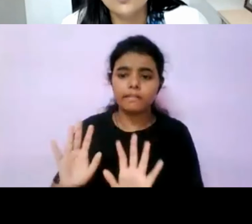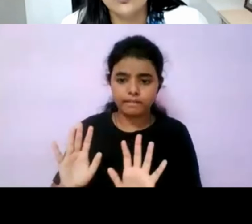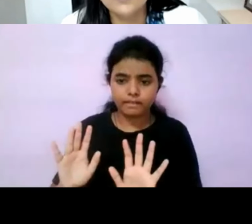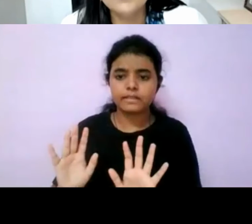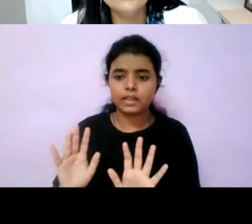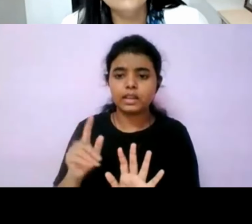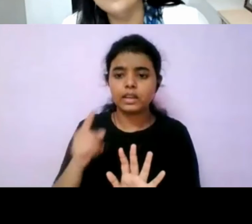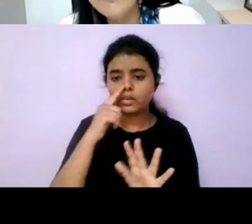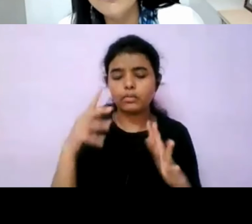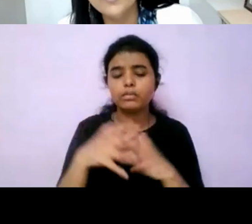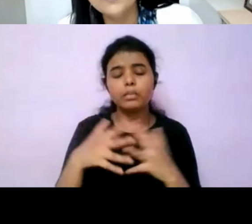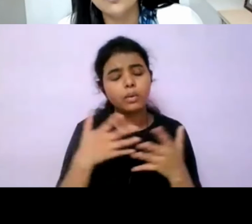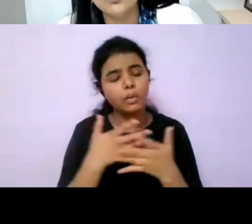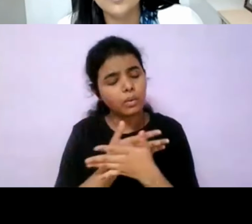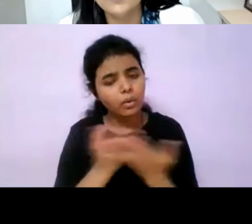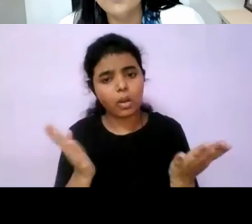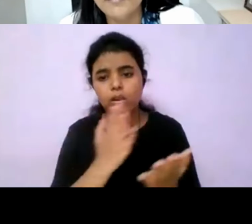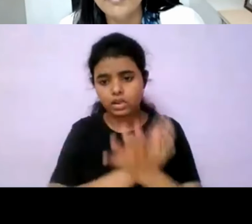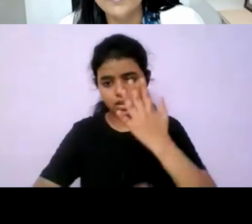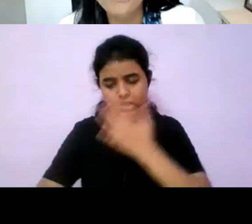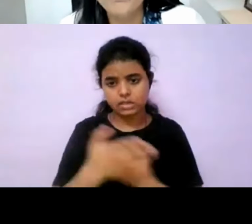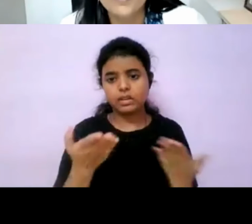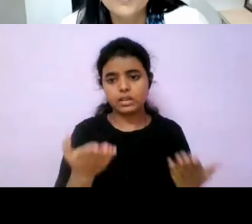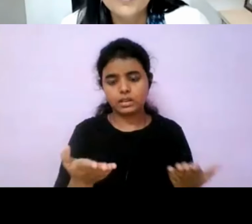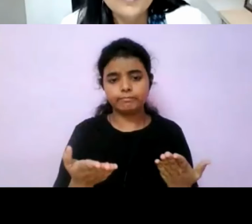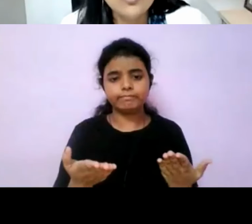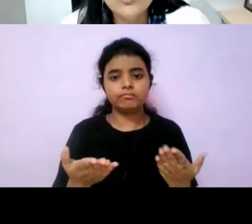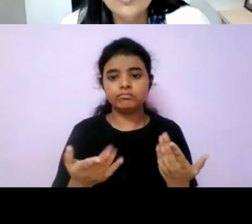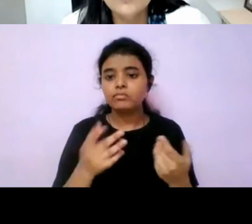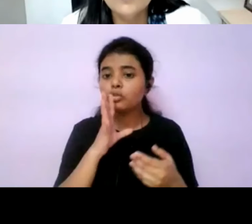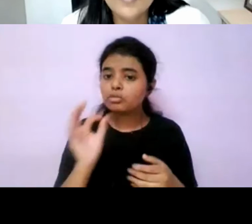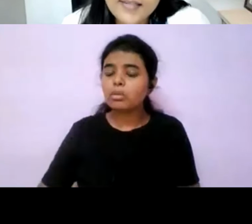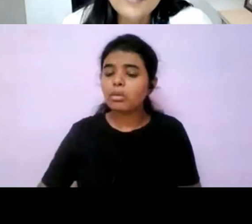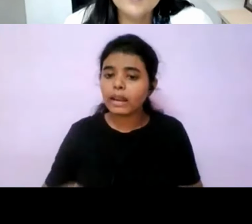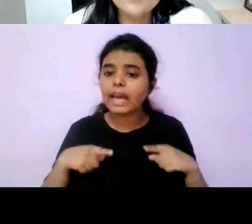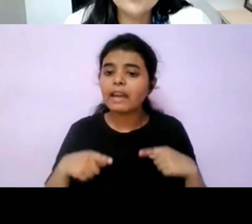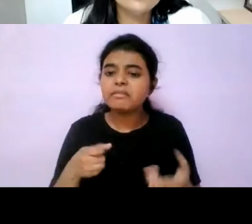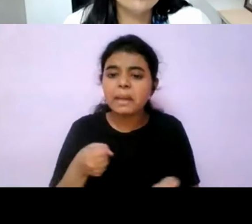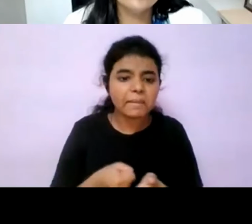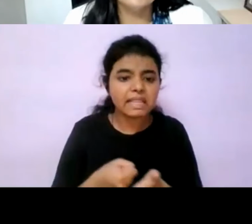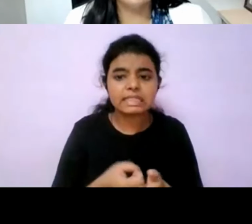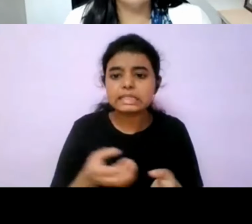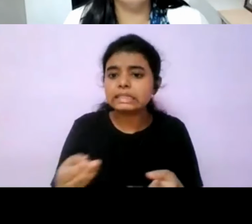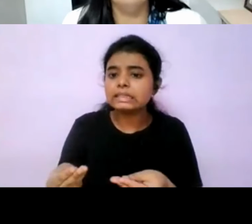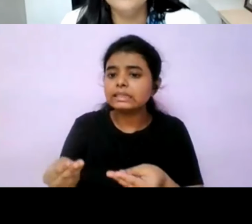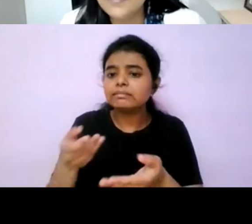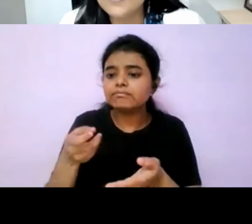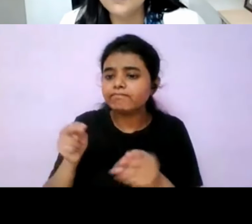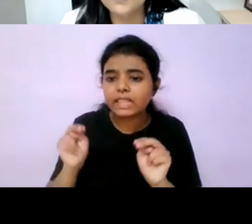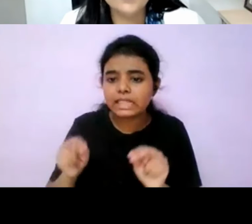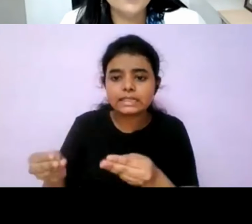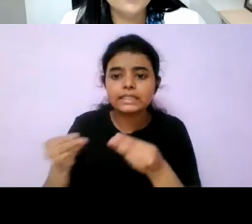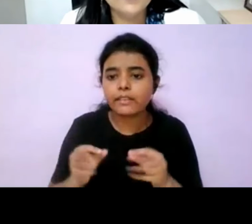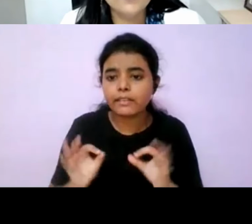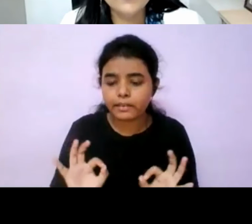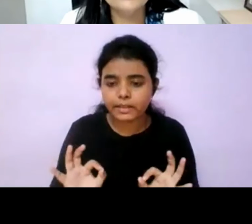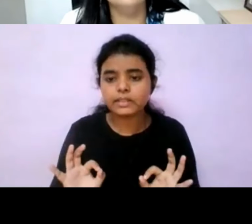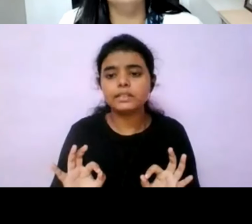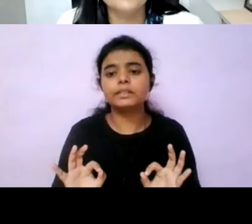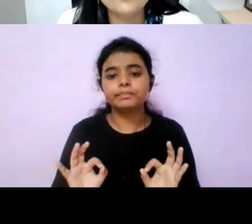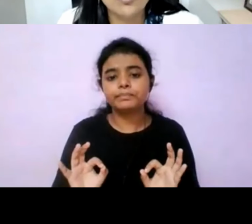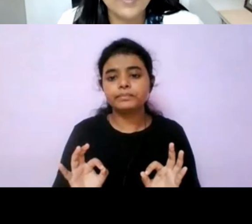to resources and a life that is outside the private. So Indian culture associates the female disabled identity